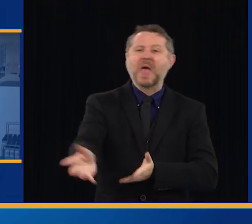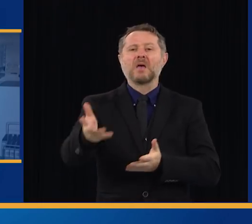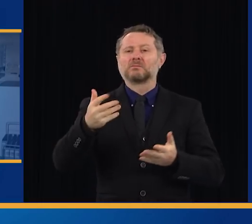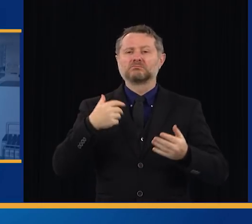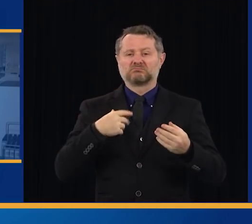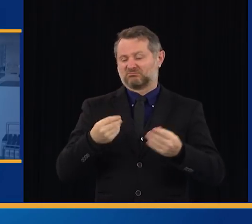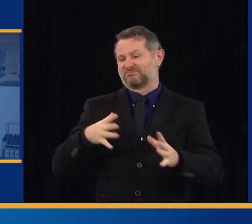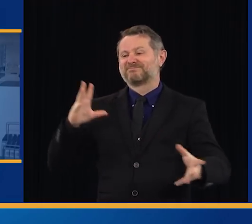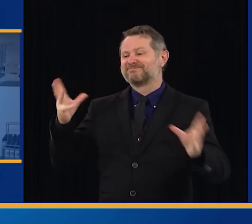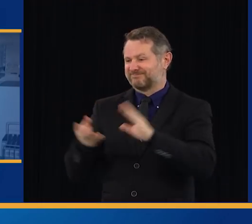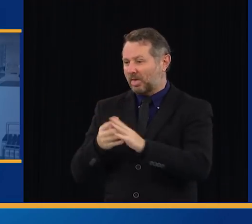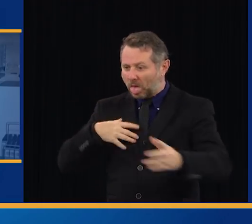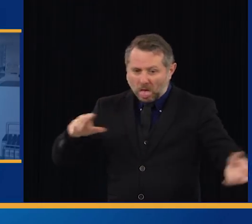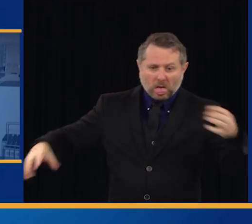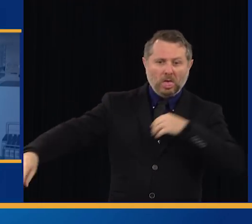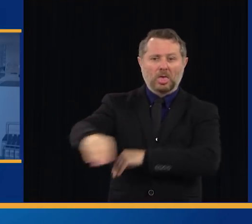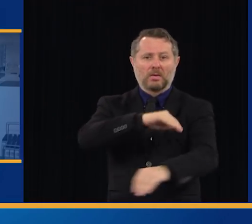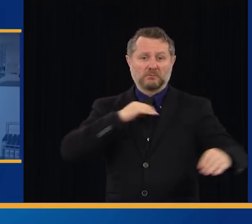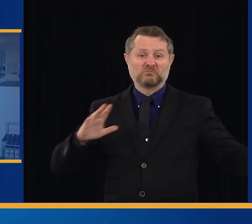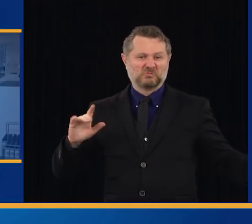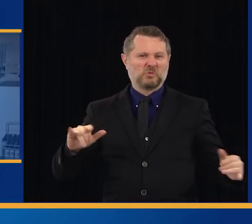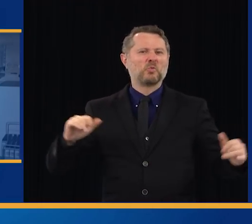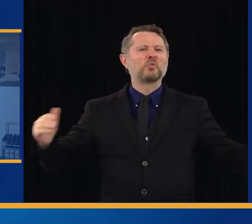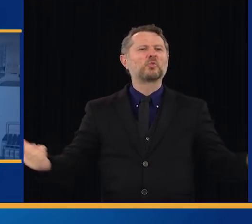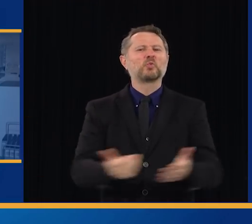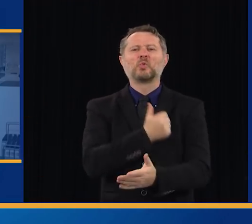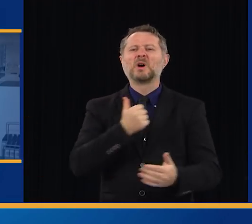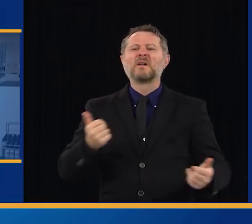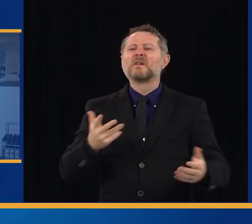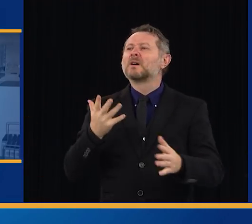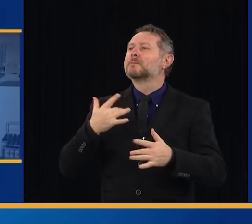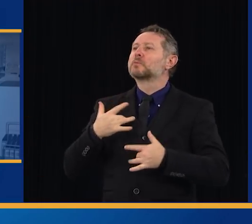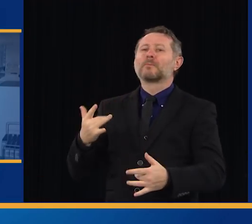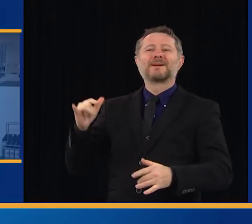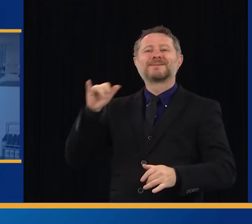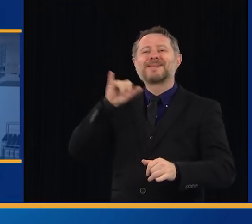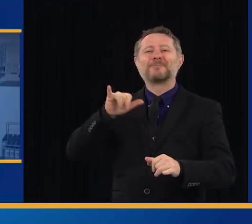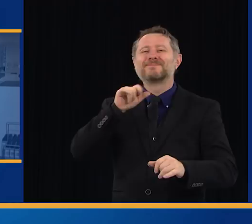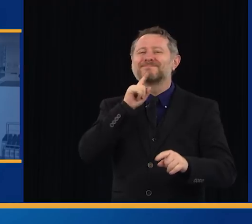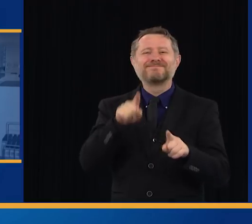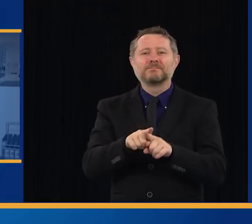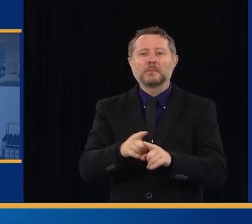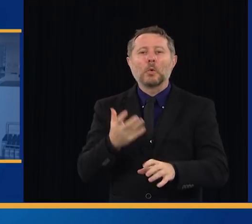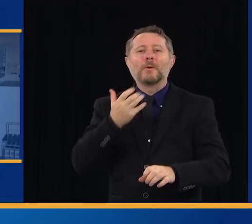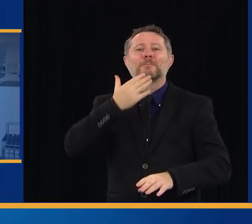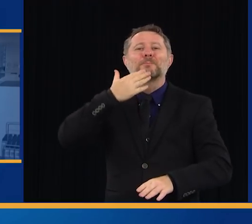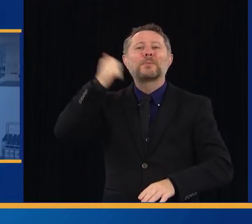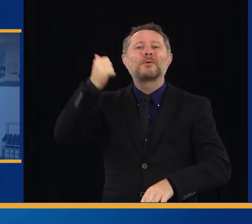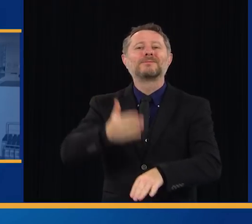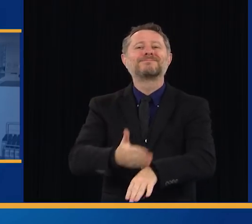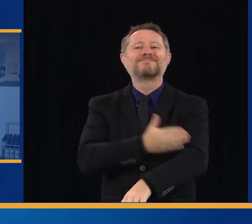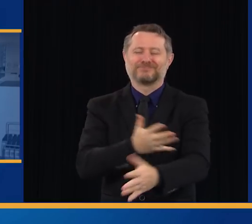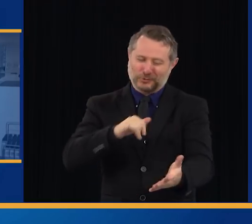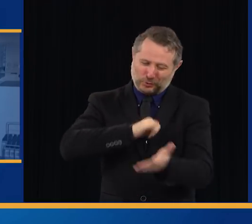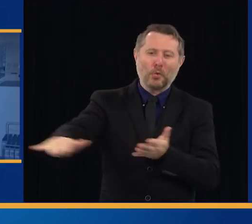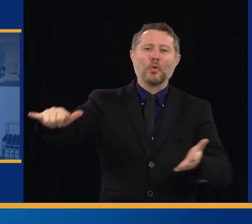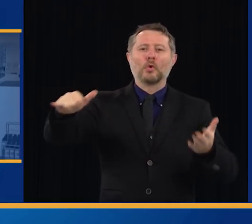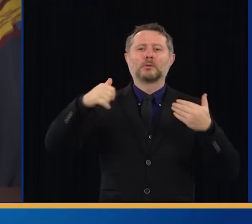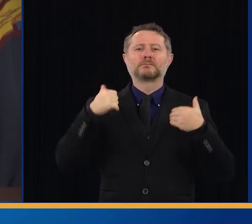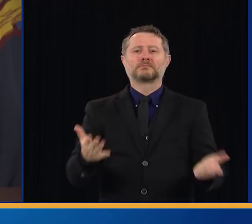this new normal is a better New York? And there are lessons that we must learn from